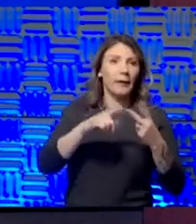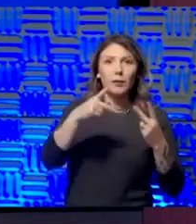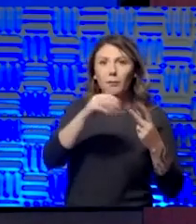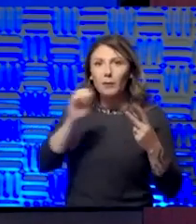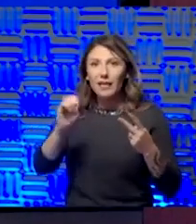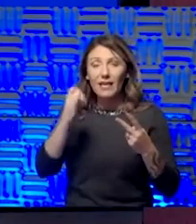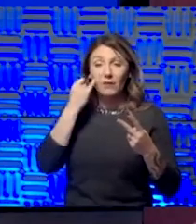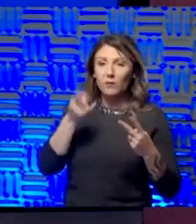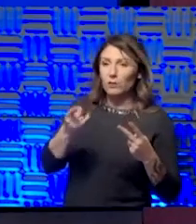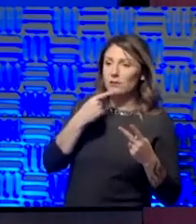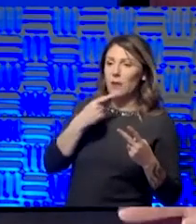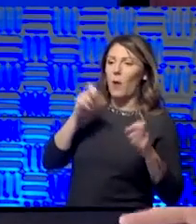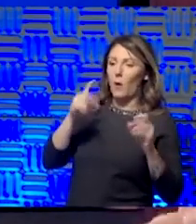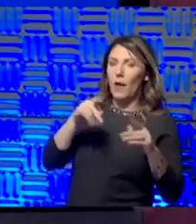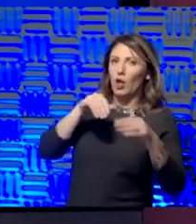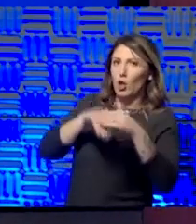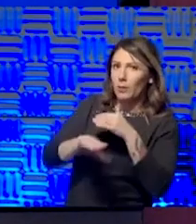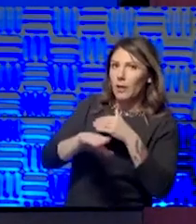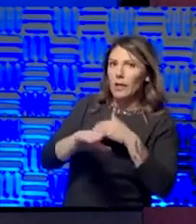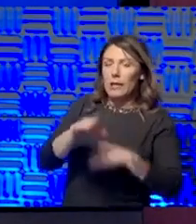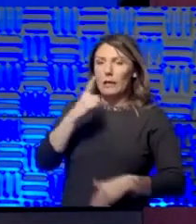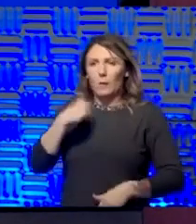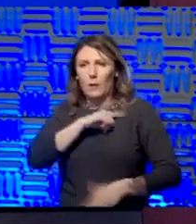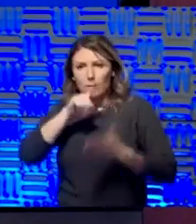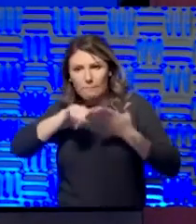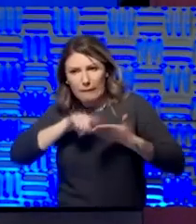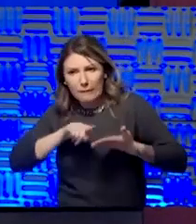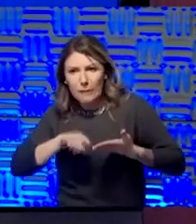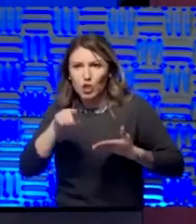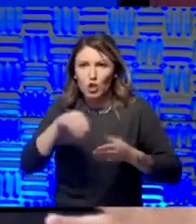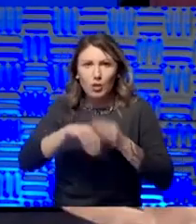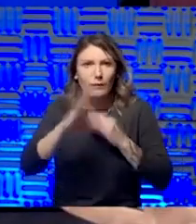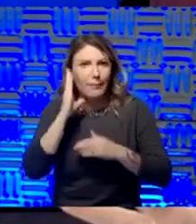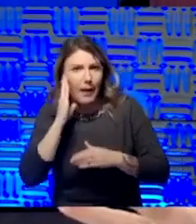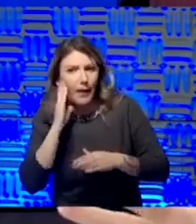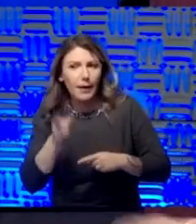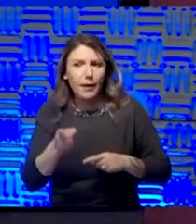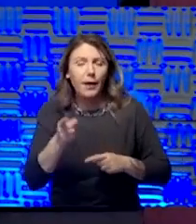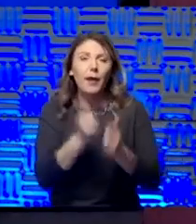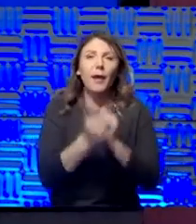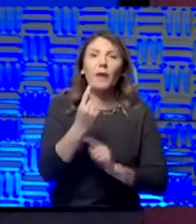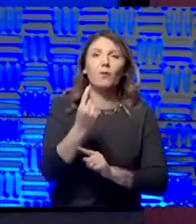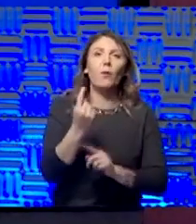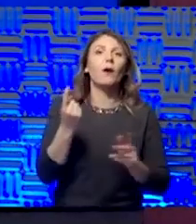if you rule them out, you say, okay, you're going to come in, you're a person under investigation, you're in that bed, everybody has to